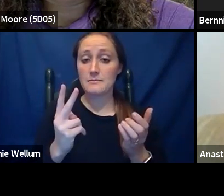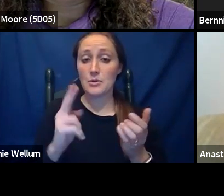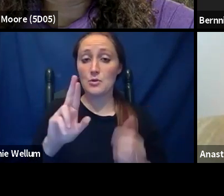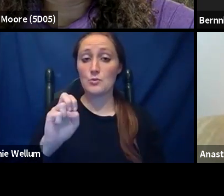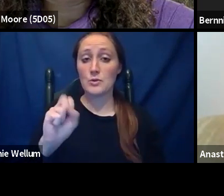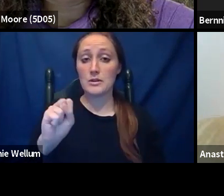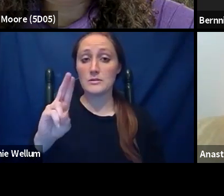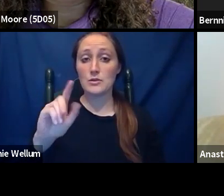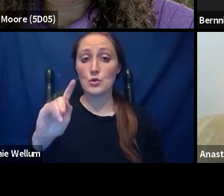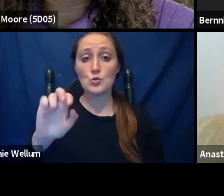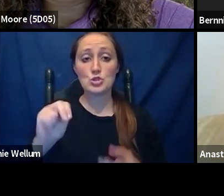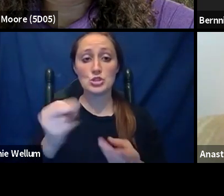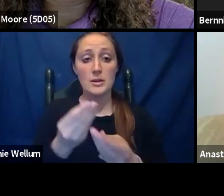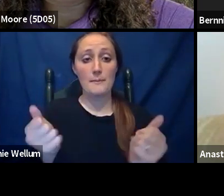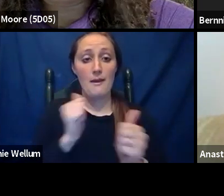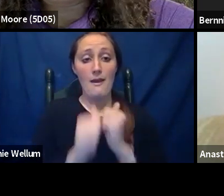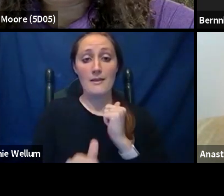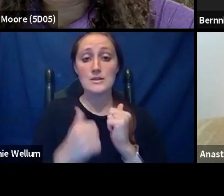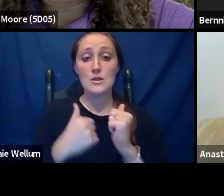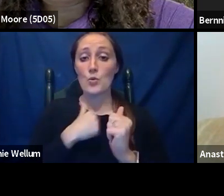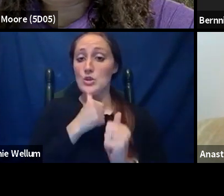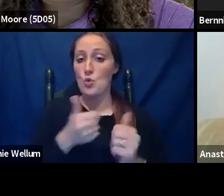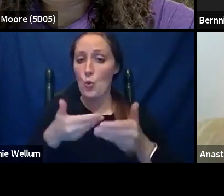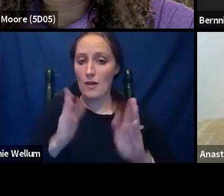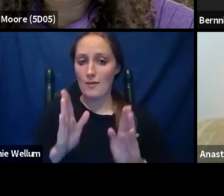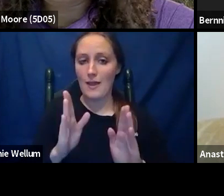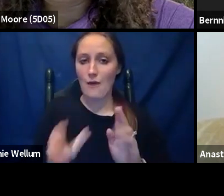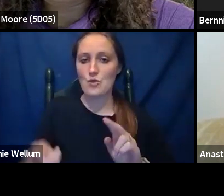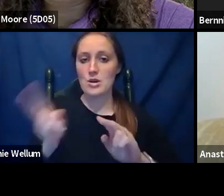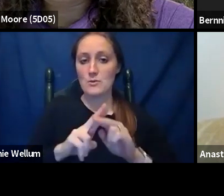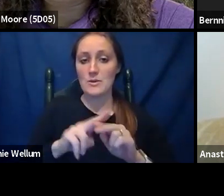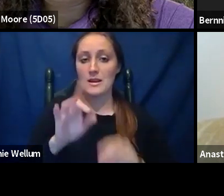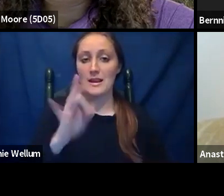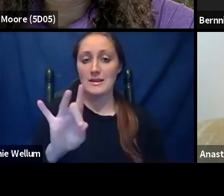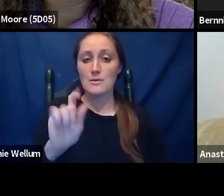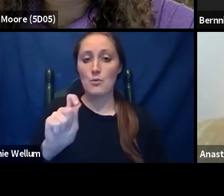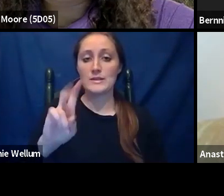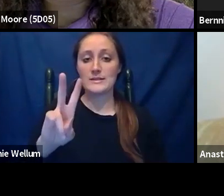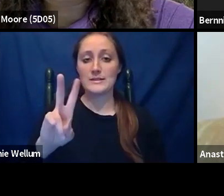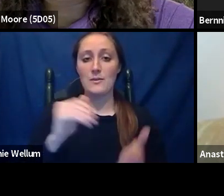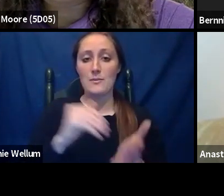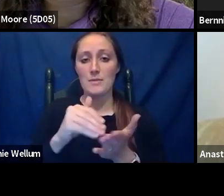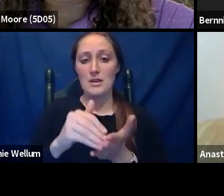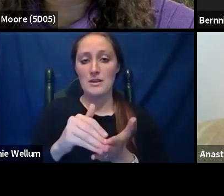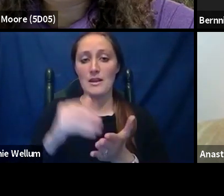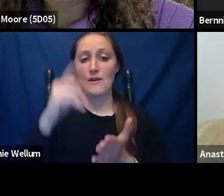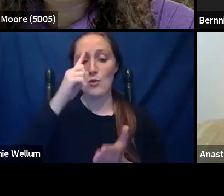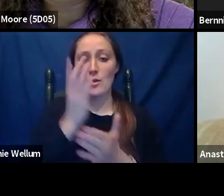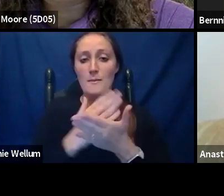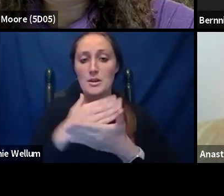do not allow for an increase of around $18.7 million in the budget increase for